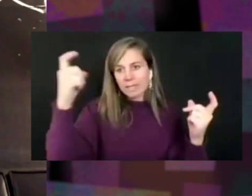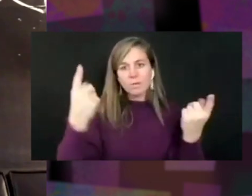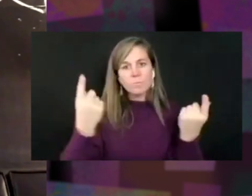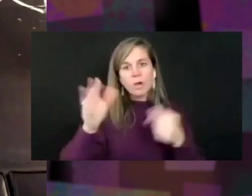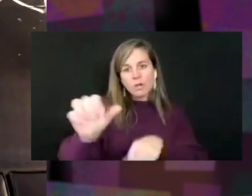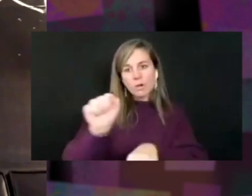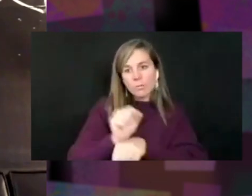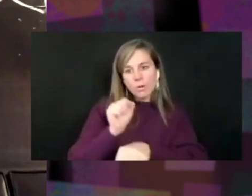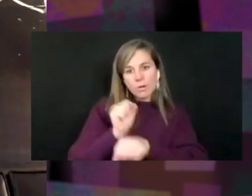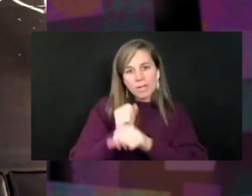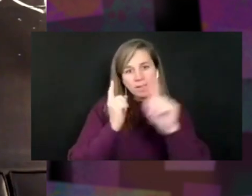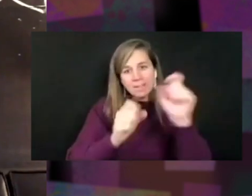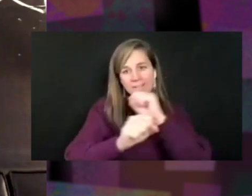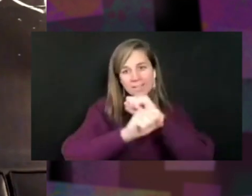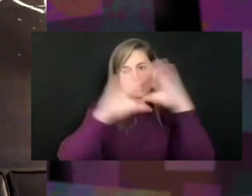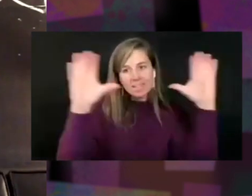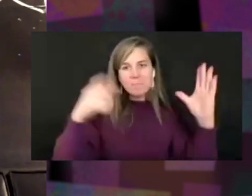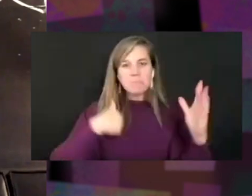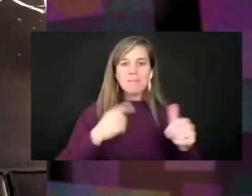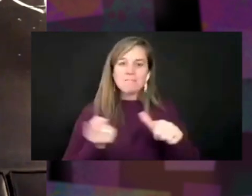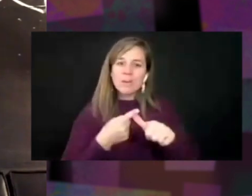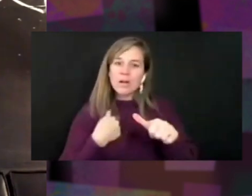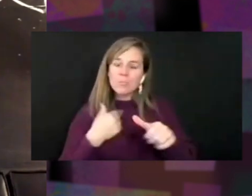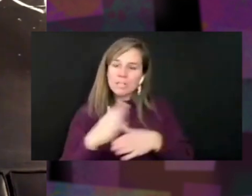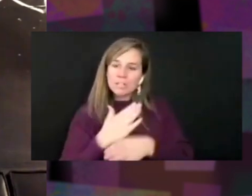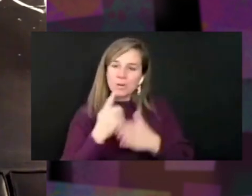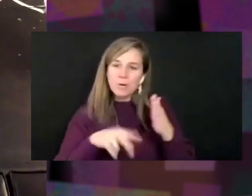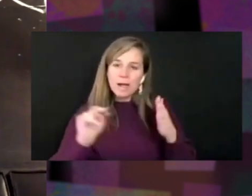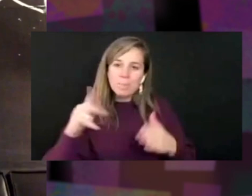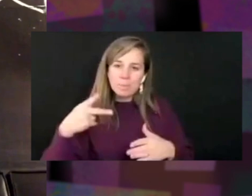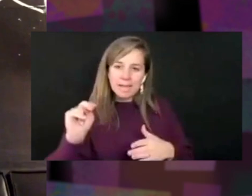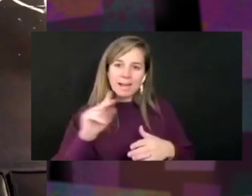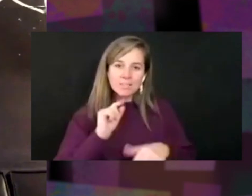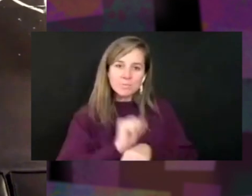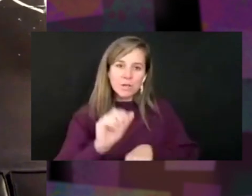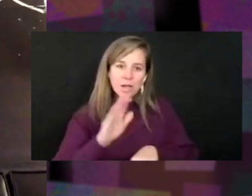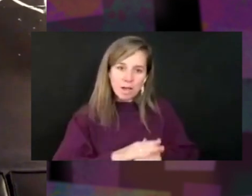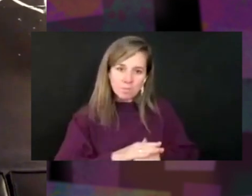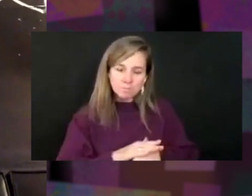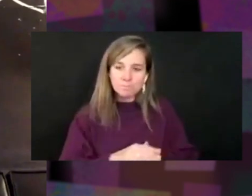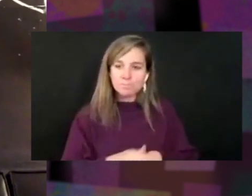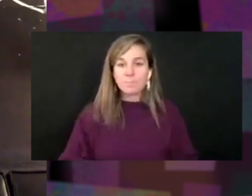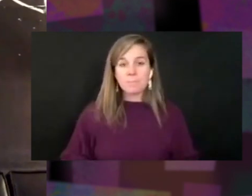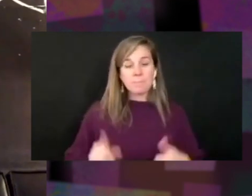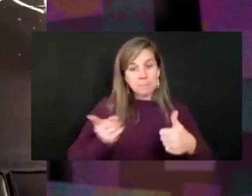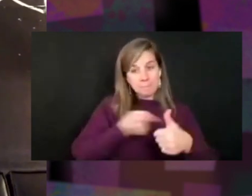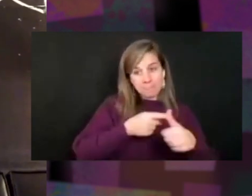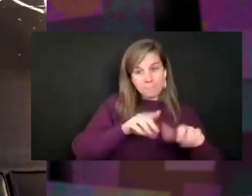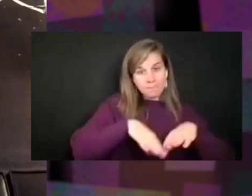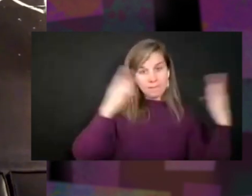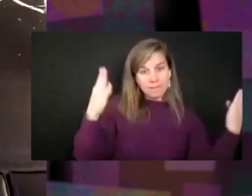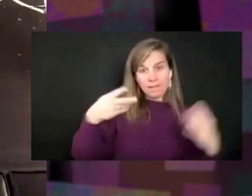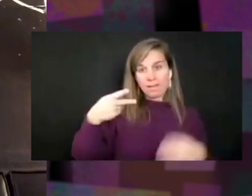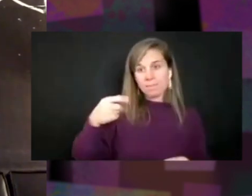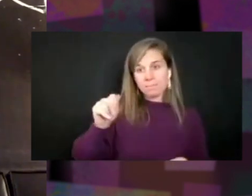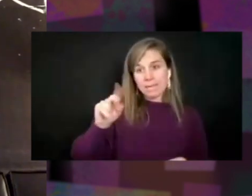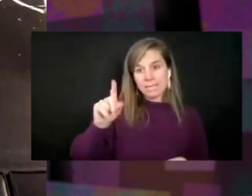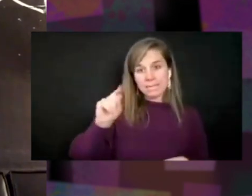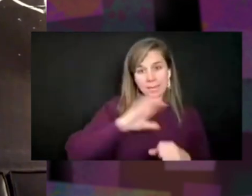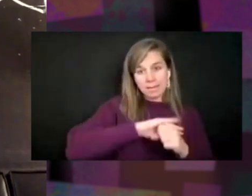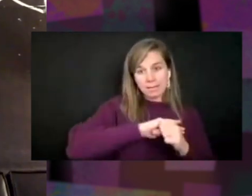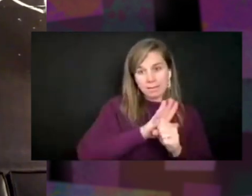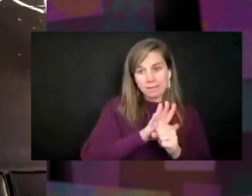take a moment to share what NPN has been up to. At the start of the pandemic, there were two principles that guided